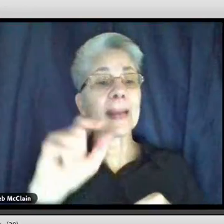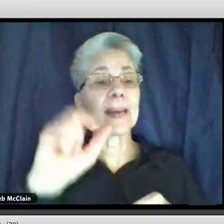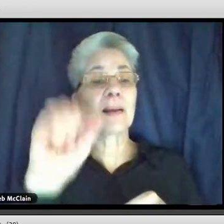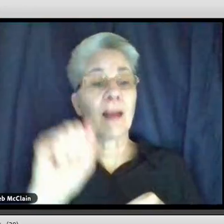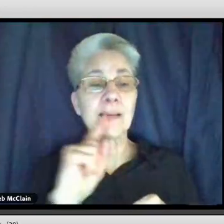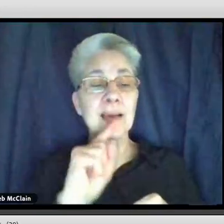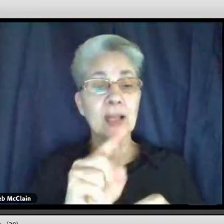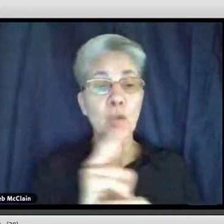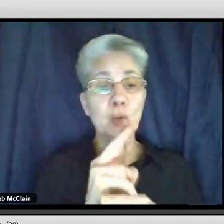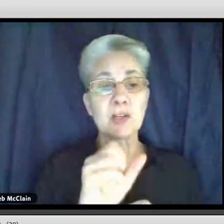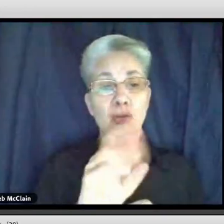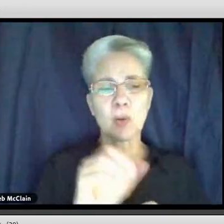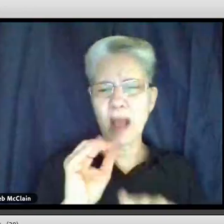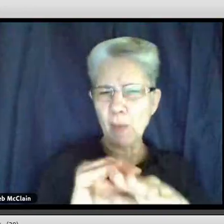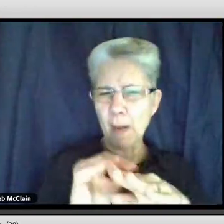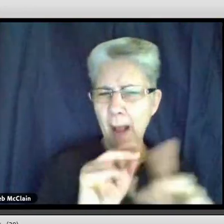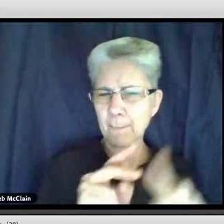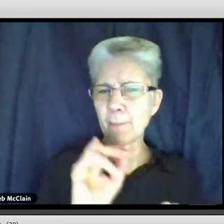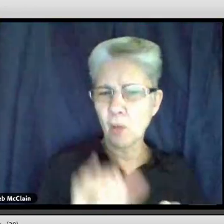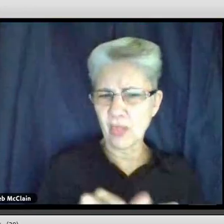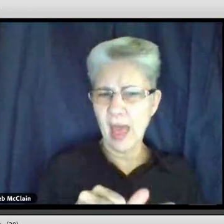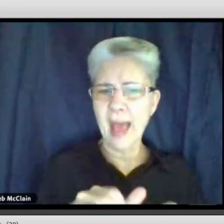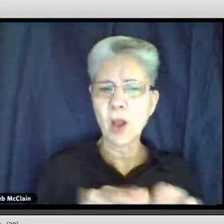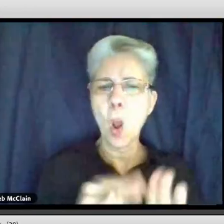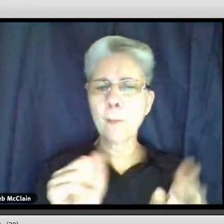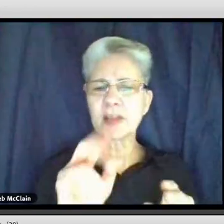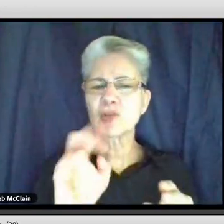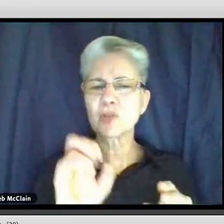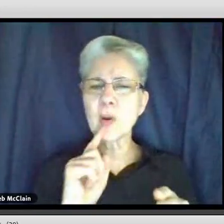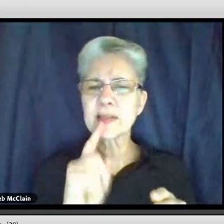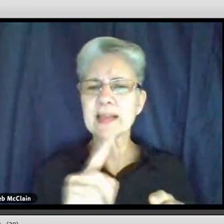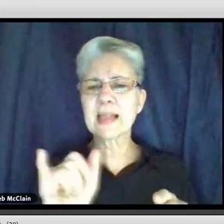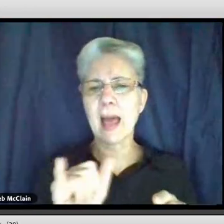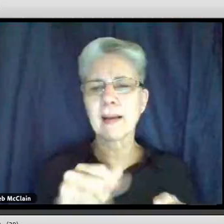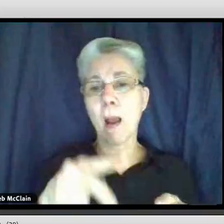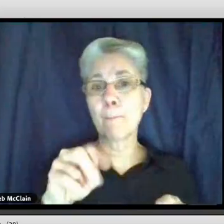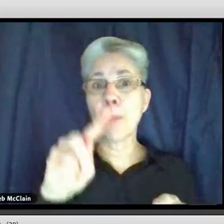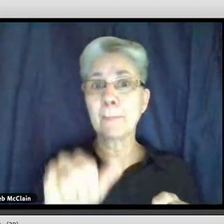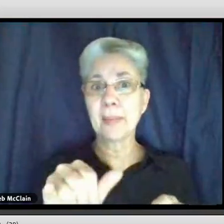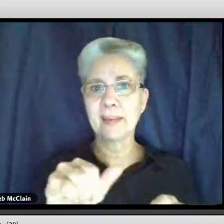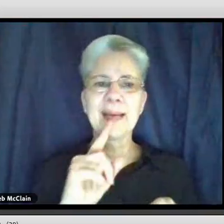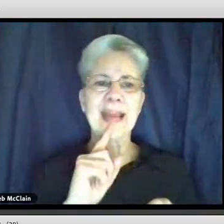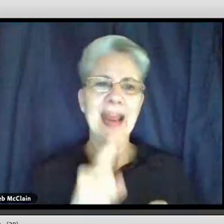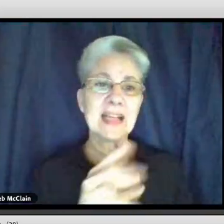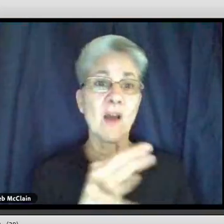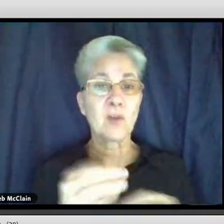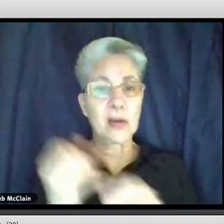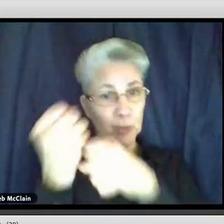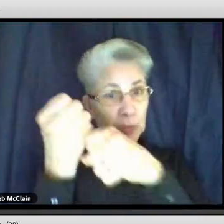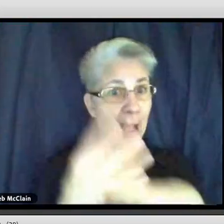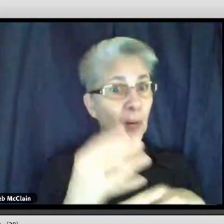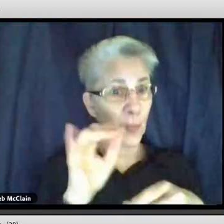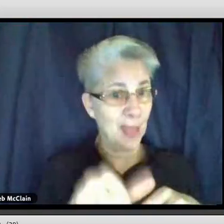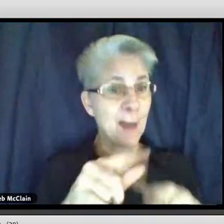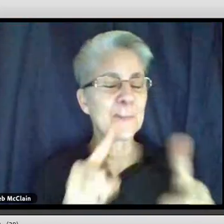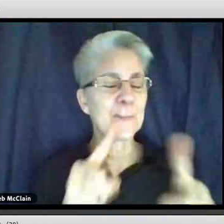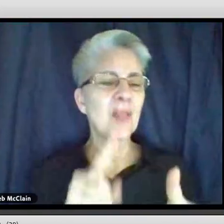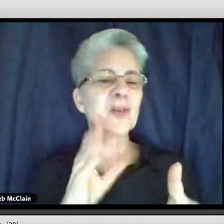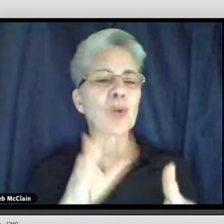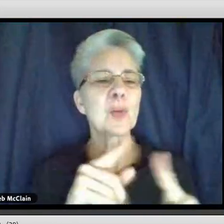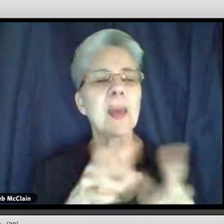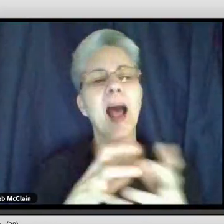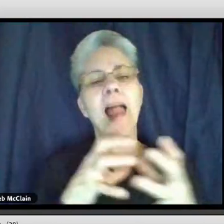I always like to remind folks that open source is sort of free like a puppy. It is free to download, but there's going to